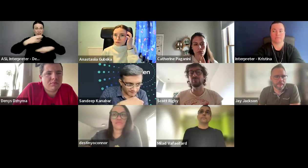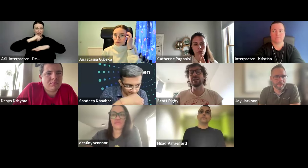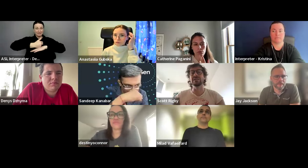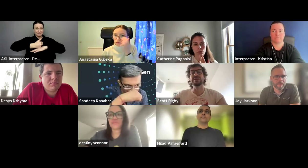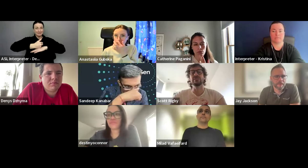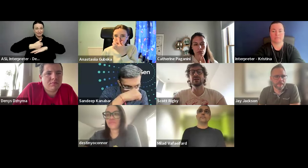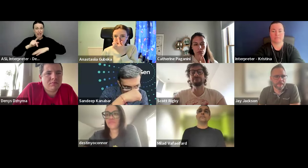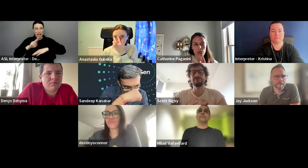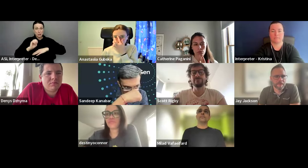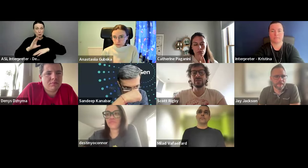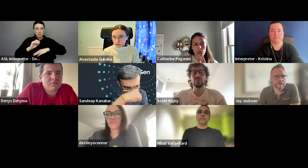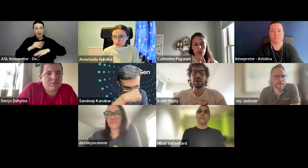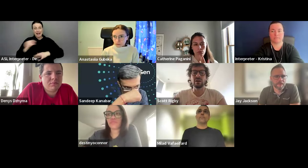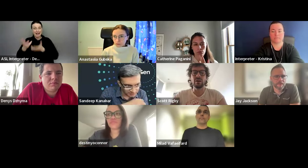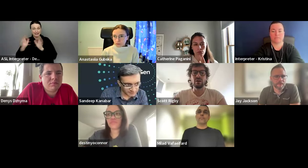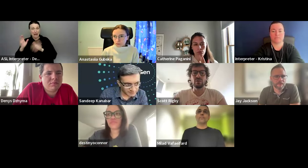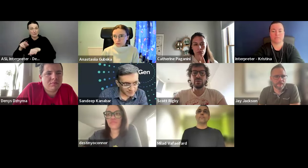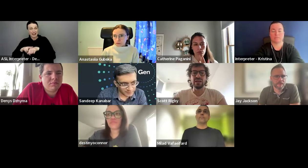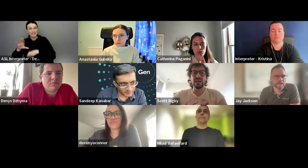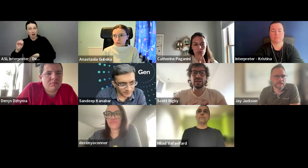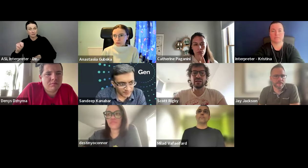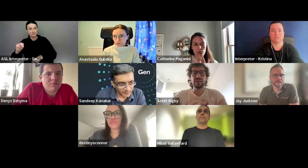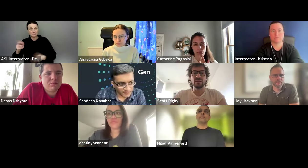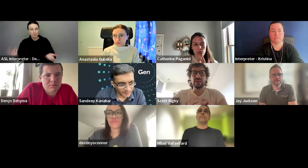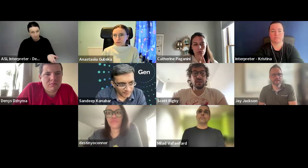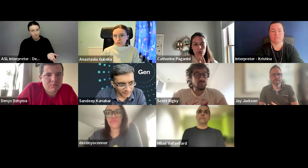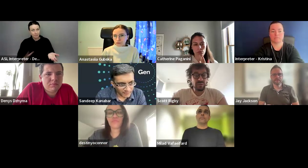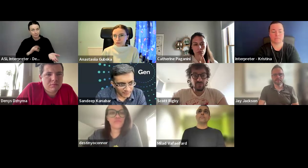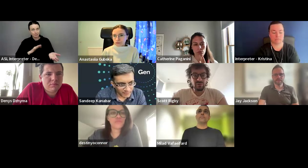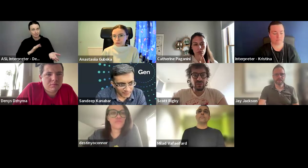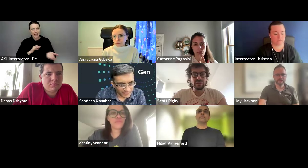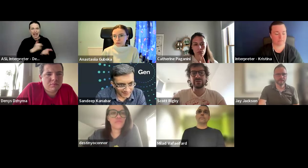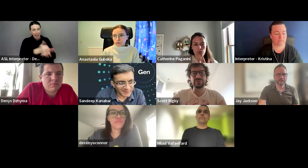at KubeCon and Cloud Native Con, where we can